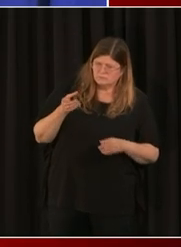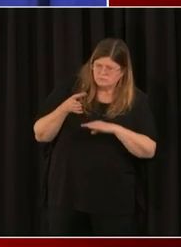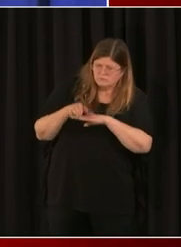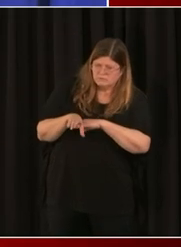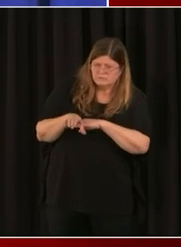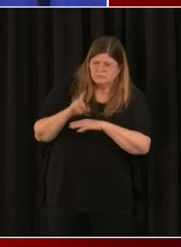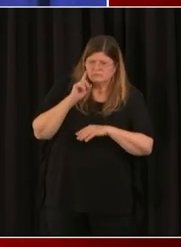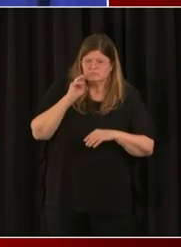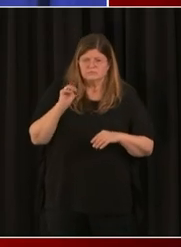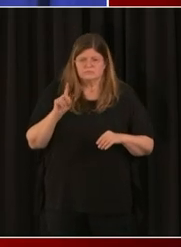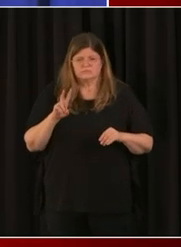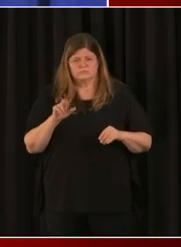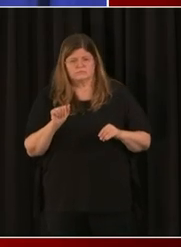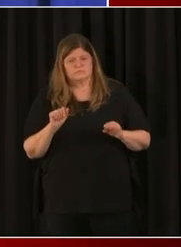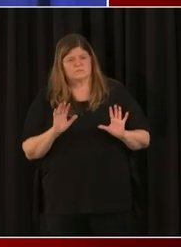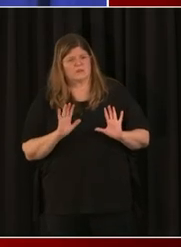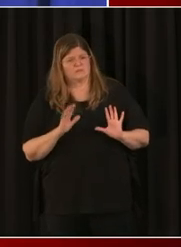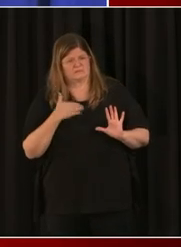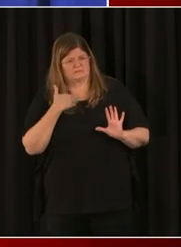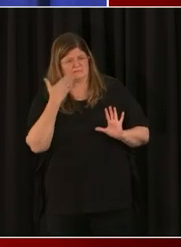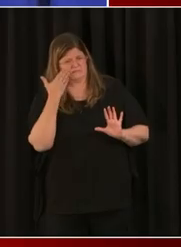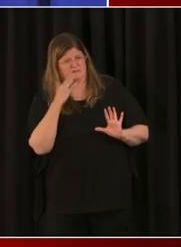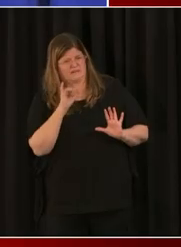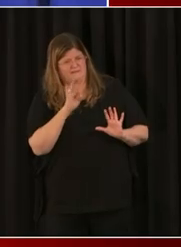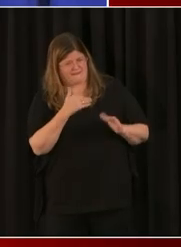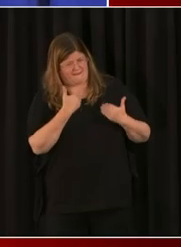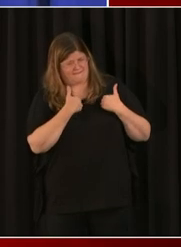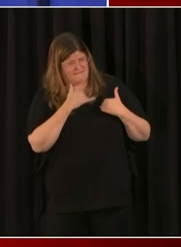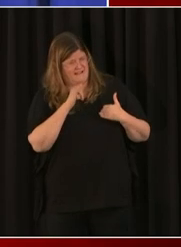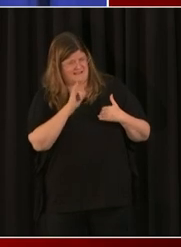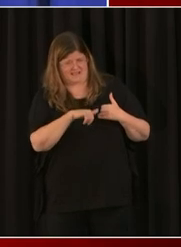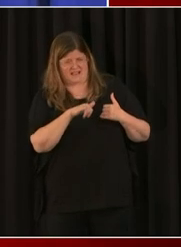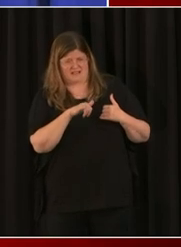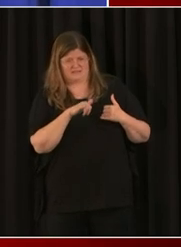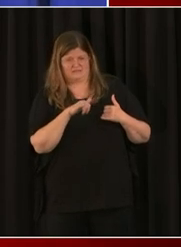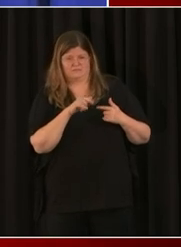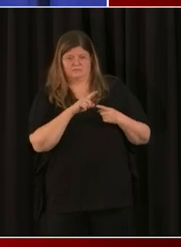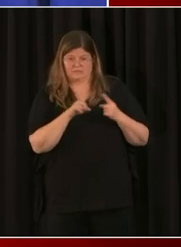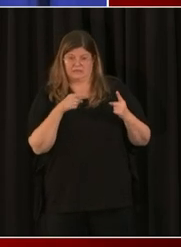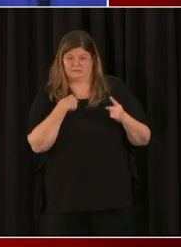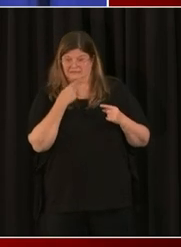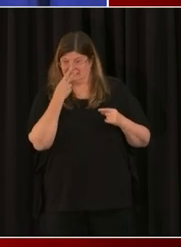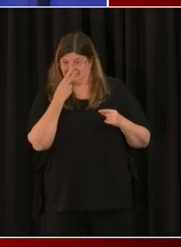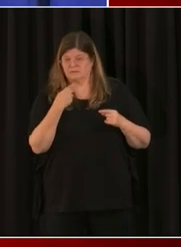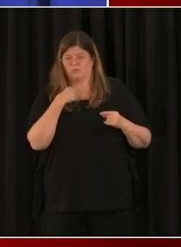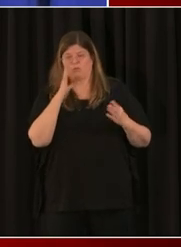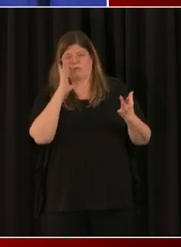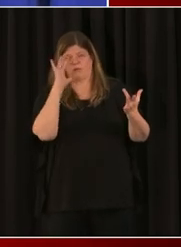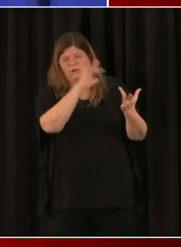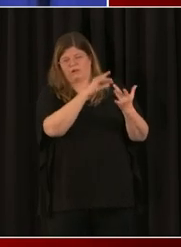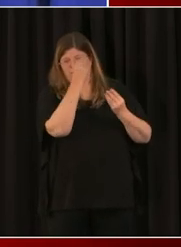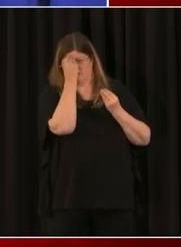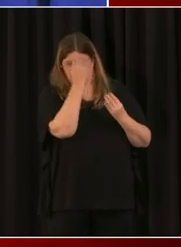around the outdoor dining. I don't know that we have that available this morning, but we can get back to you on that.